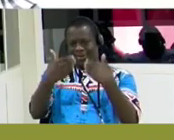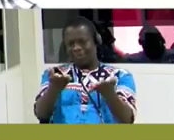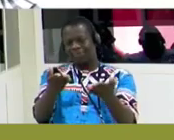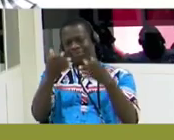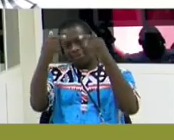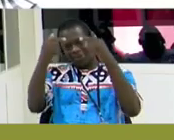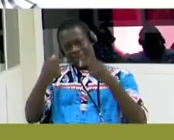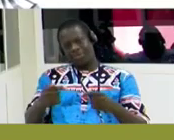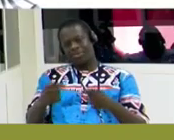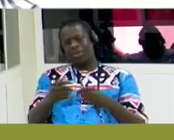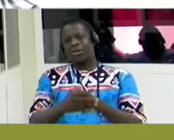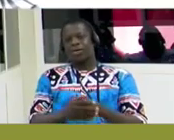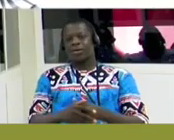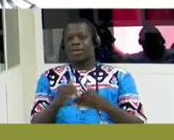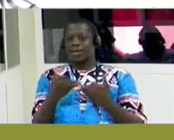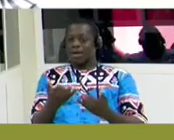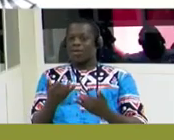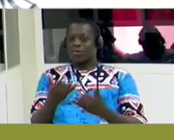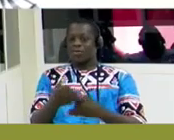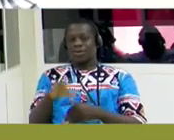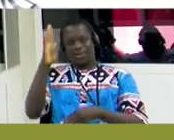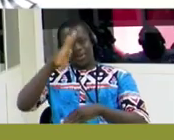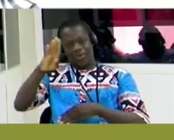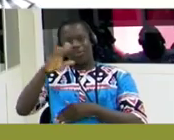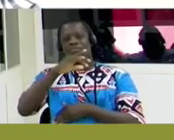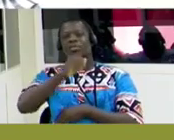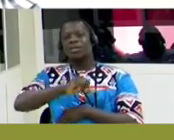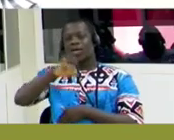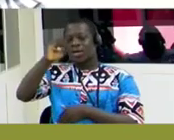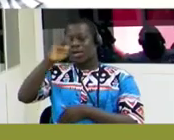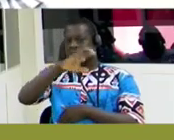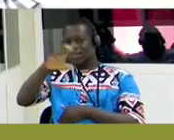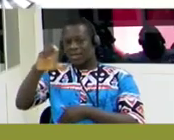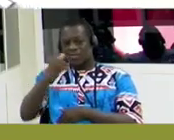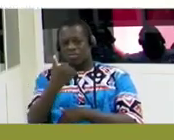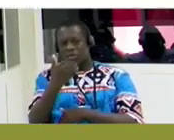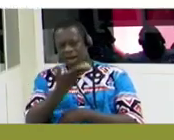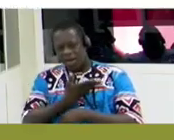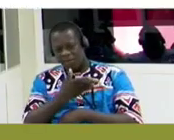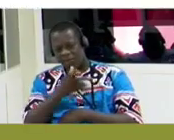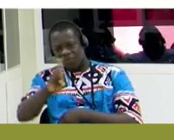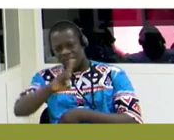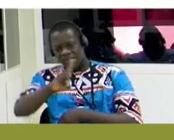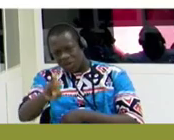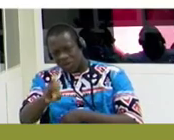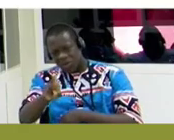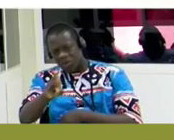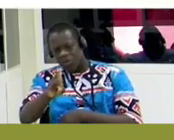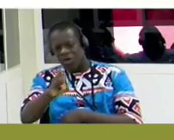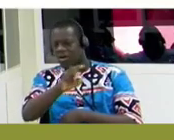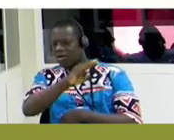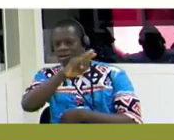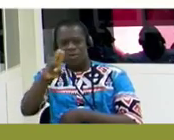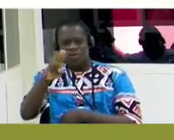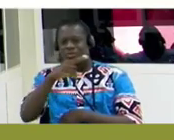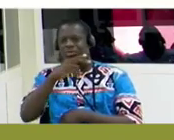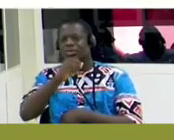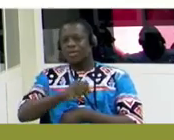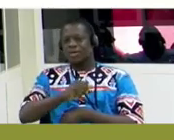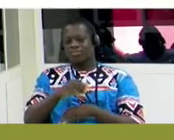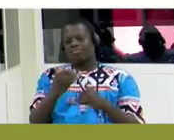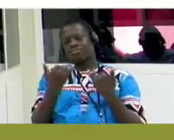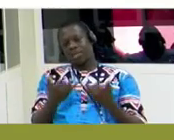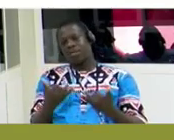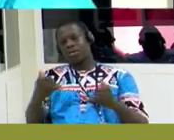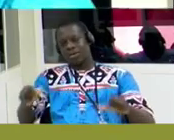have any questions about the issues we've just covered so far? No, sir. Thank you. Now, let's start